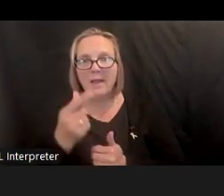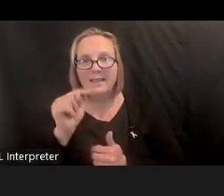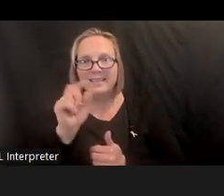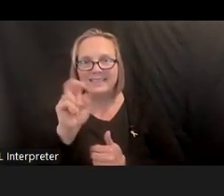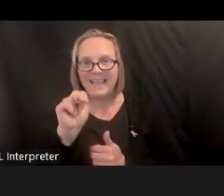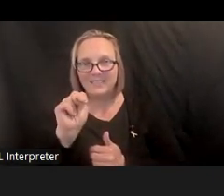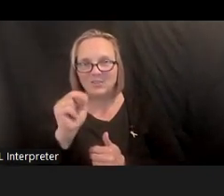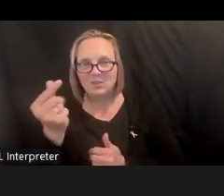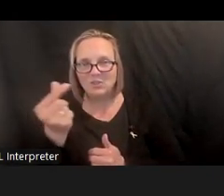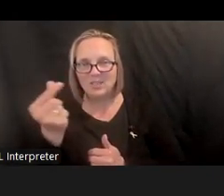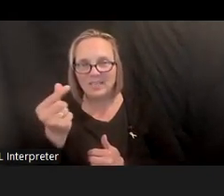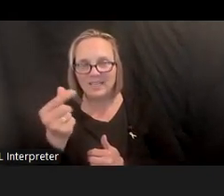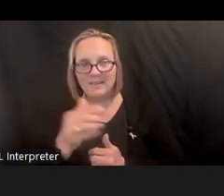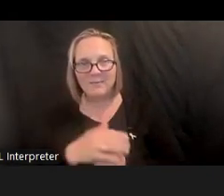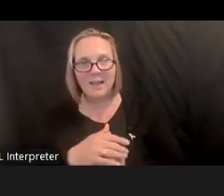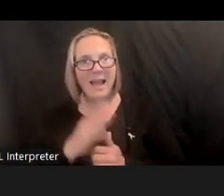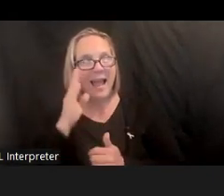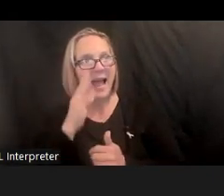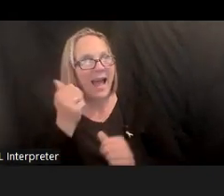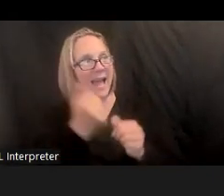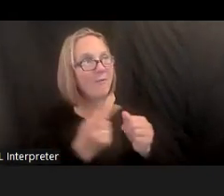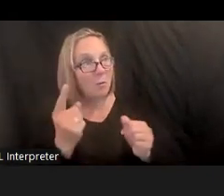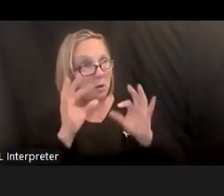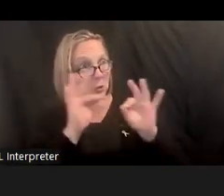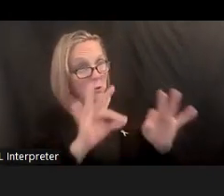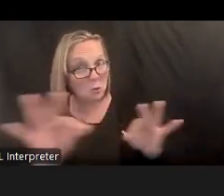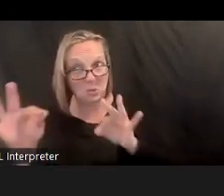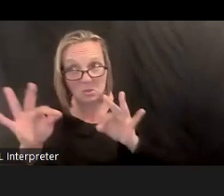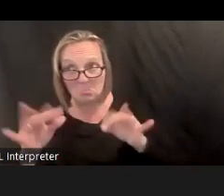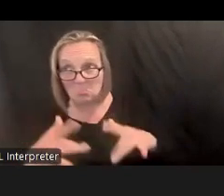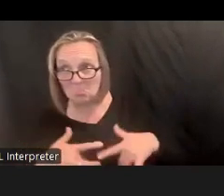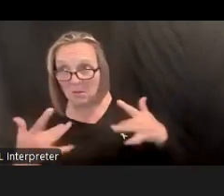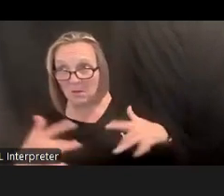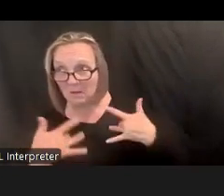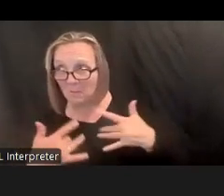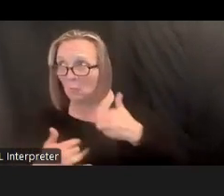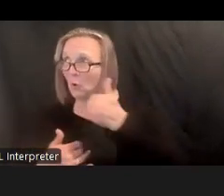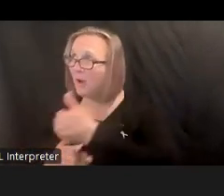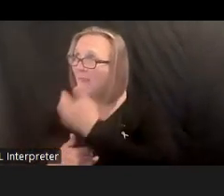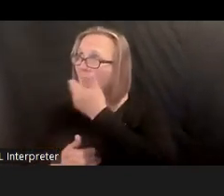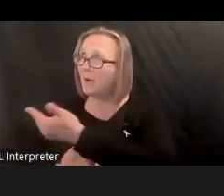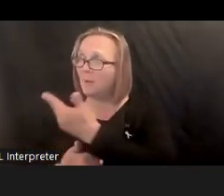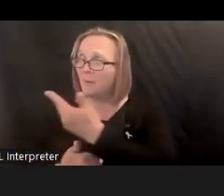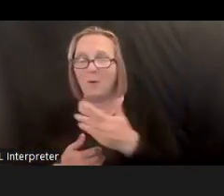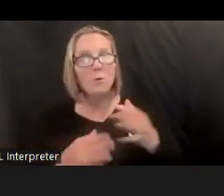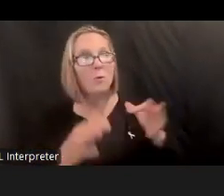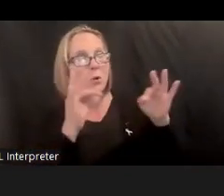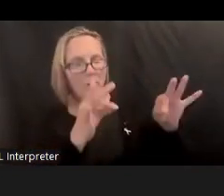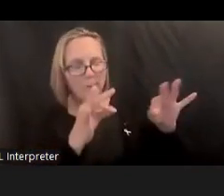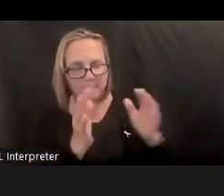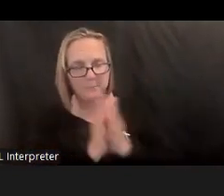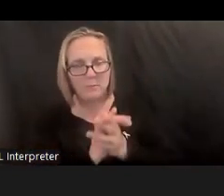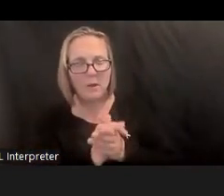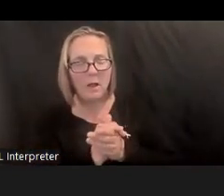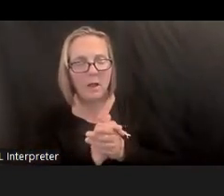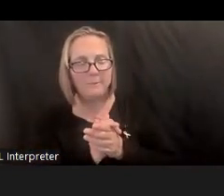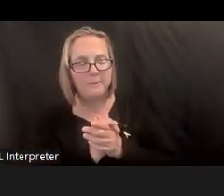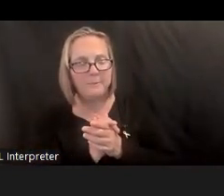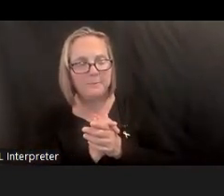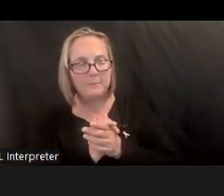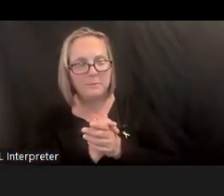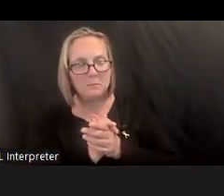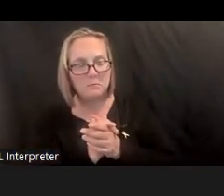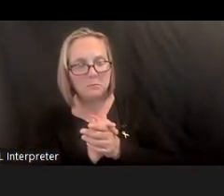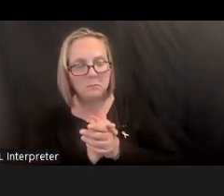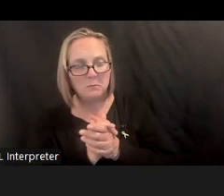10G. Hi, everybody. How's everybody tonight? Very good. Thank you. Good. Well, I've